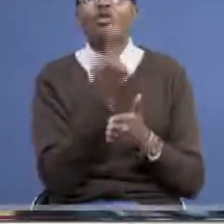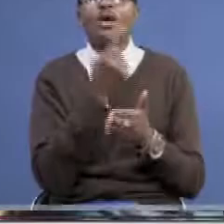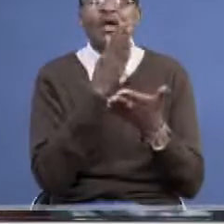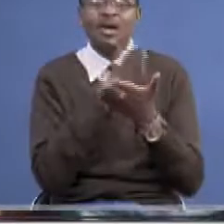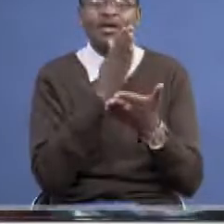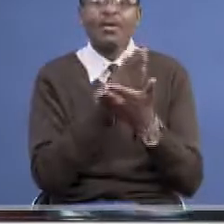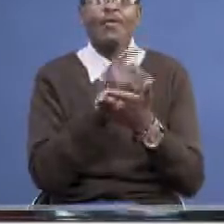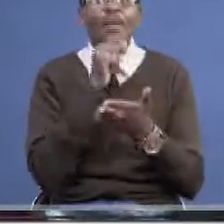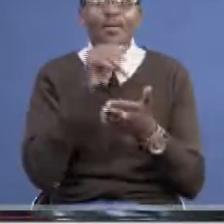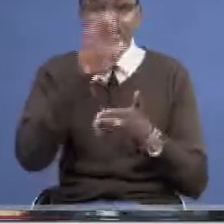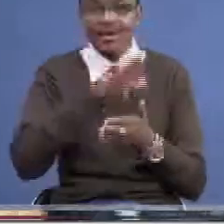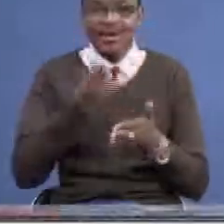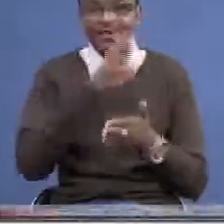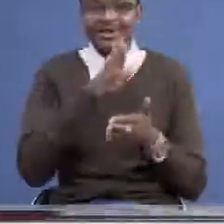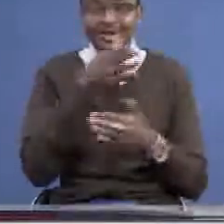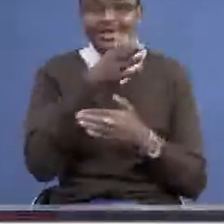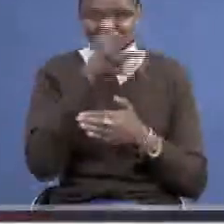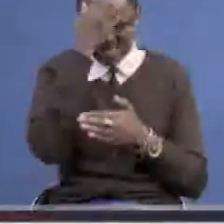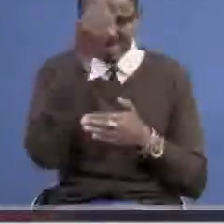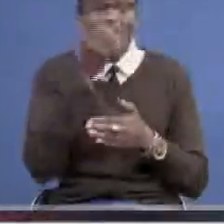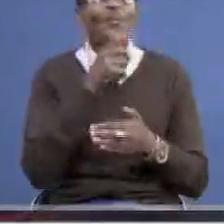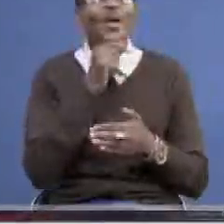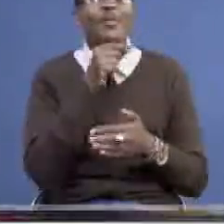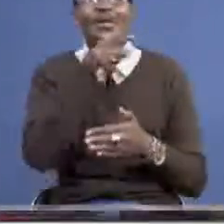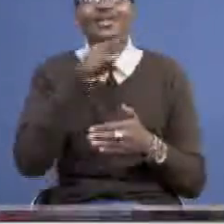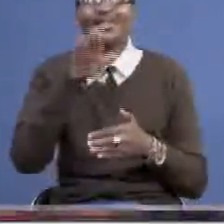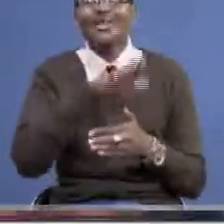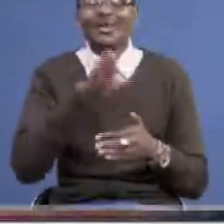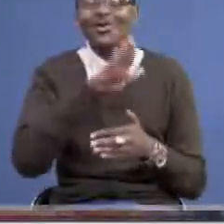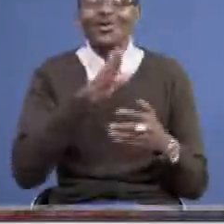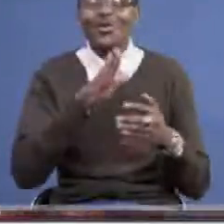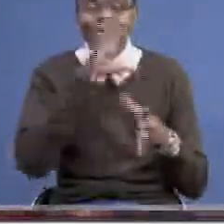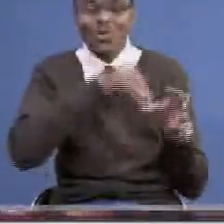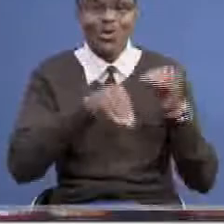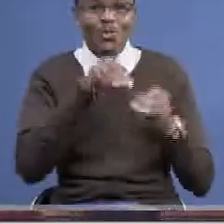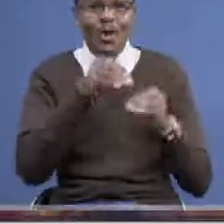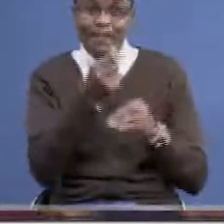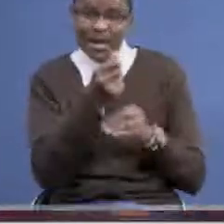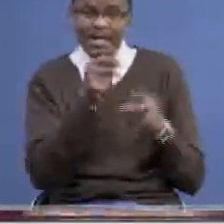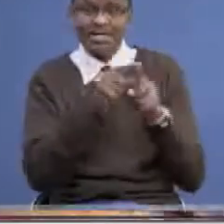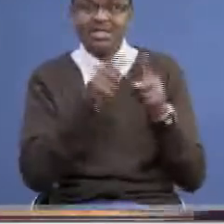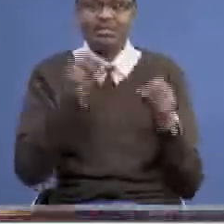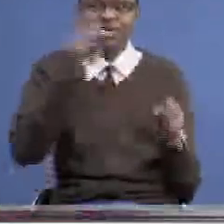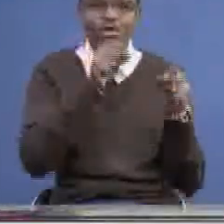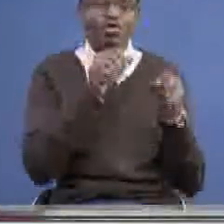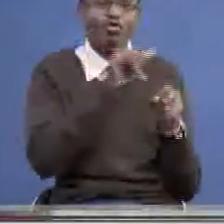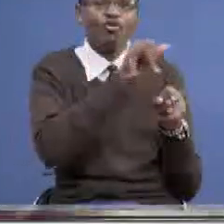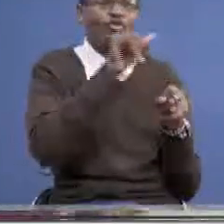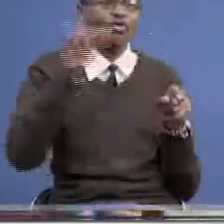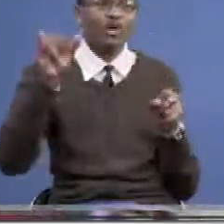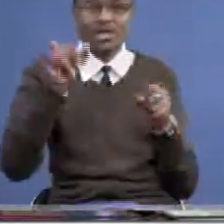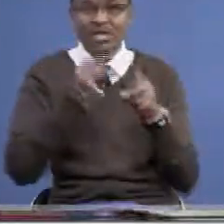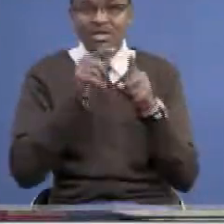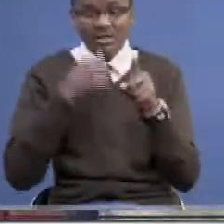real man in the area. This angered the men, obviously, in the area, who contributed money and hired a vehicle to ferry the preacher's